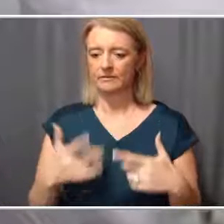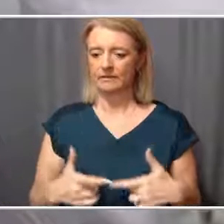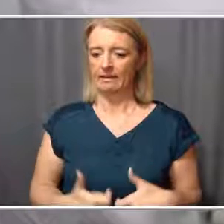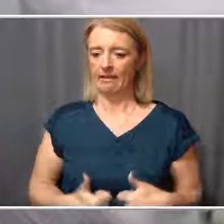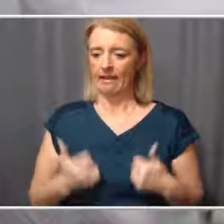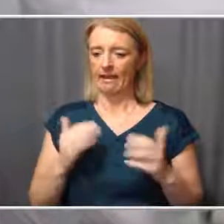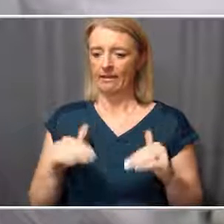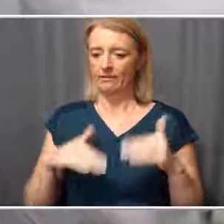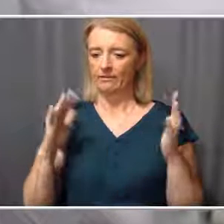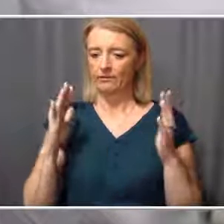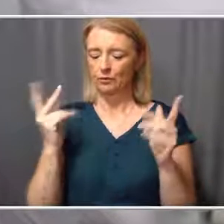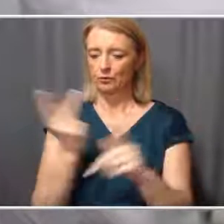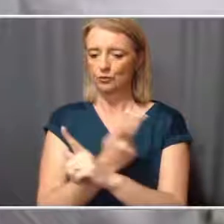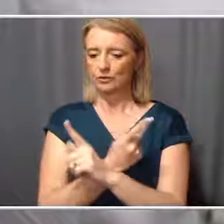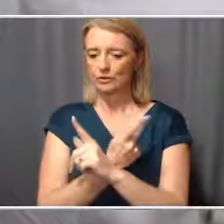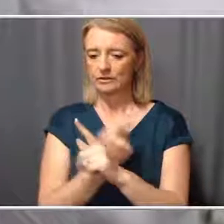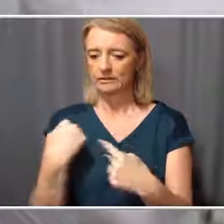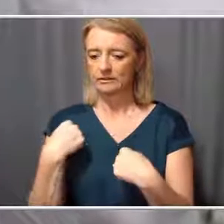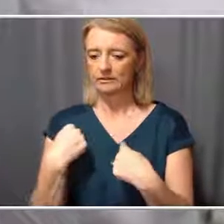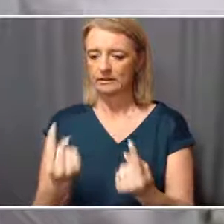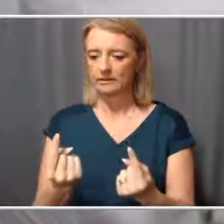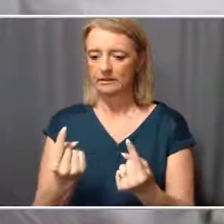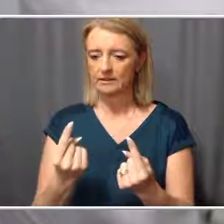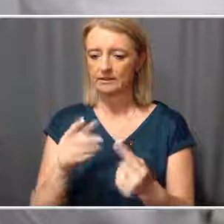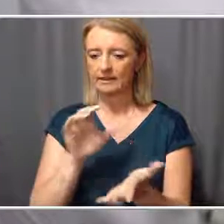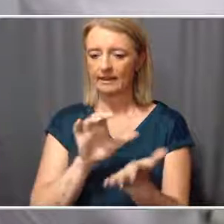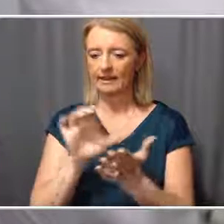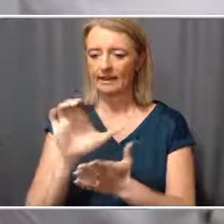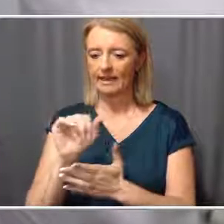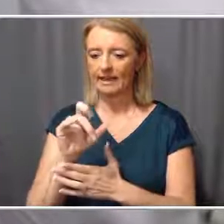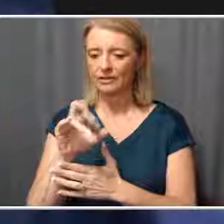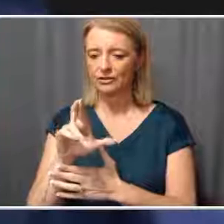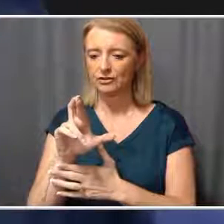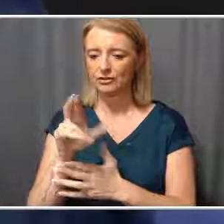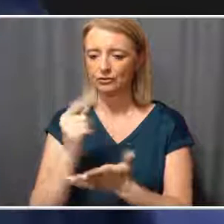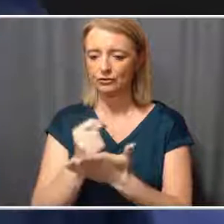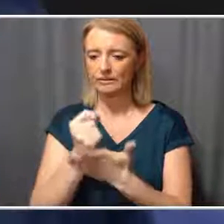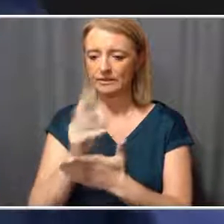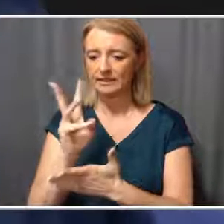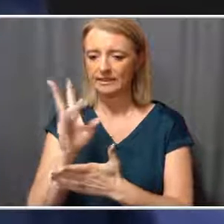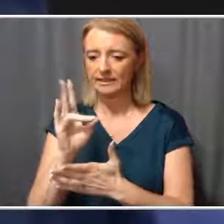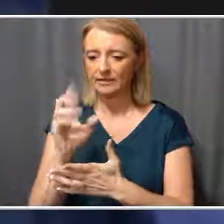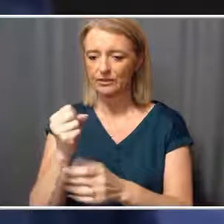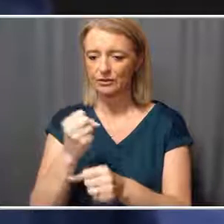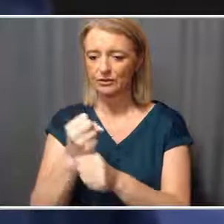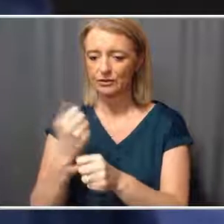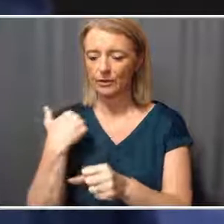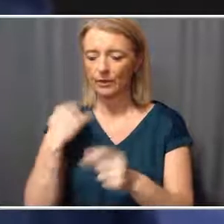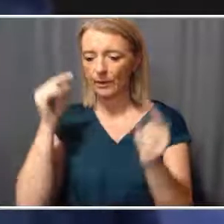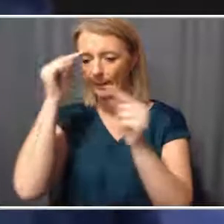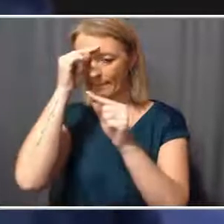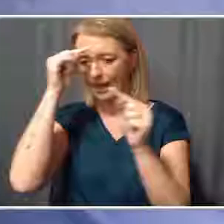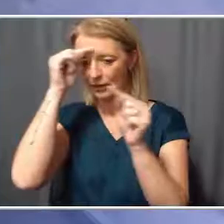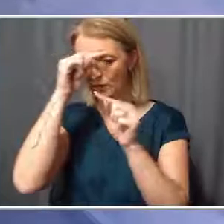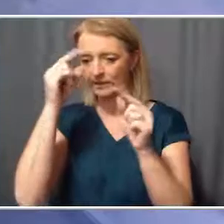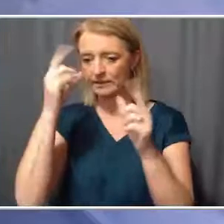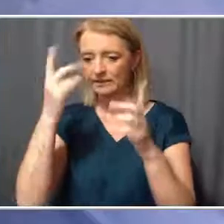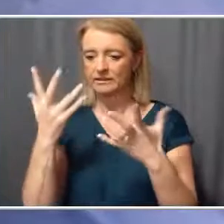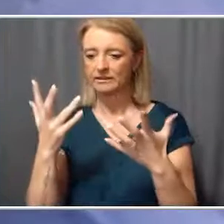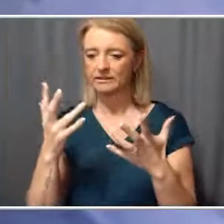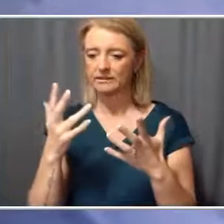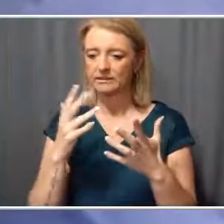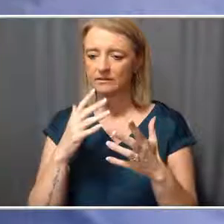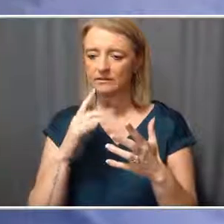like doing an upper eyelid lift or tuck kind of procedure, very much like doing a carpal tunnel release in somebody's wrist, where we take pressure off the nerve in the